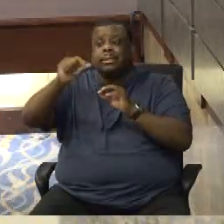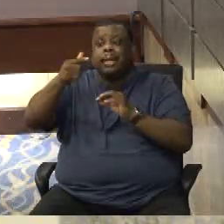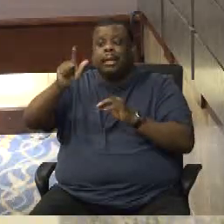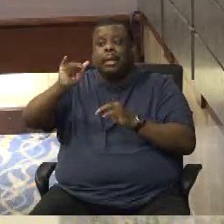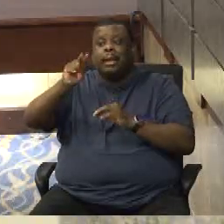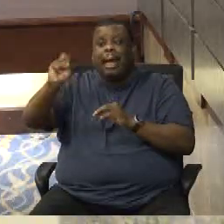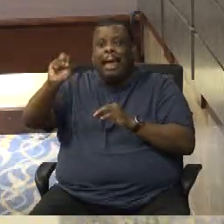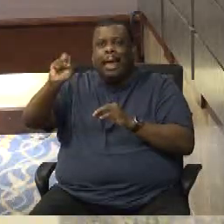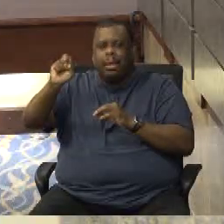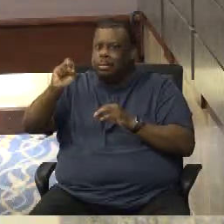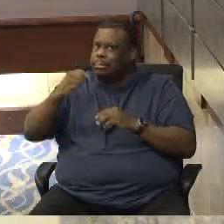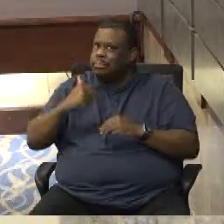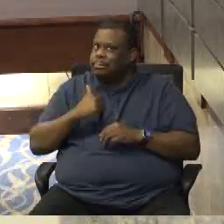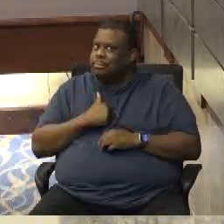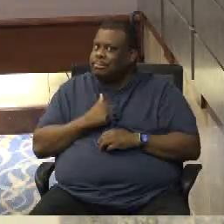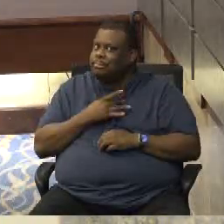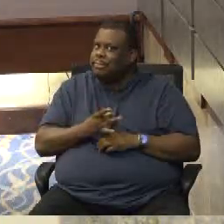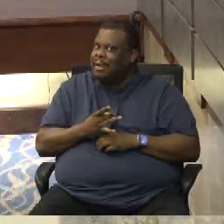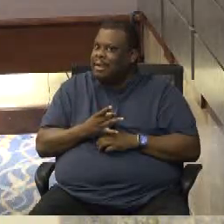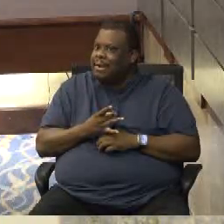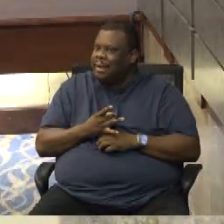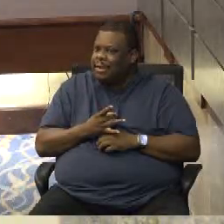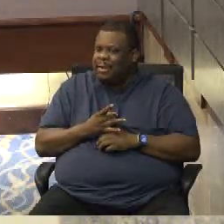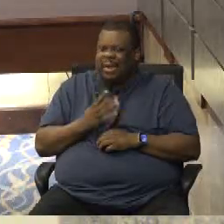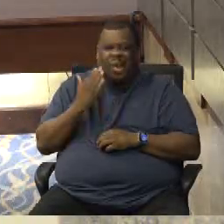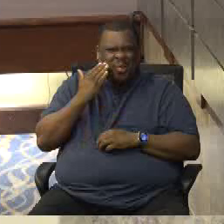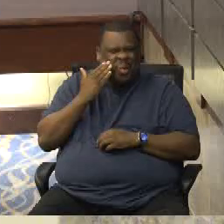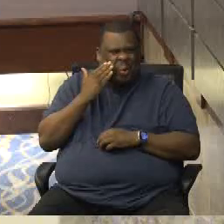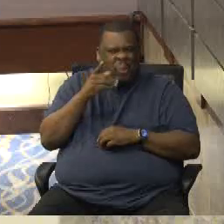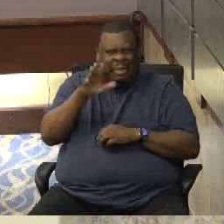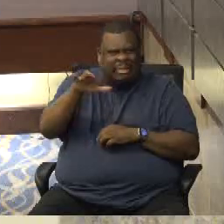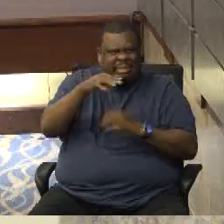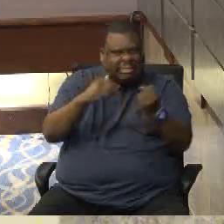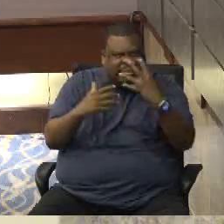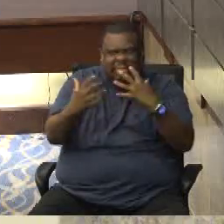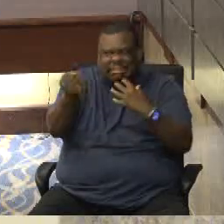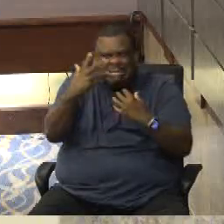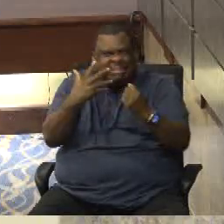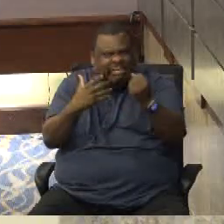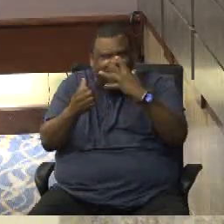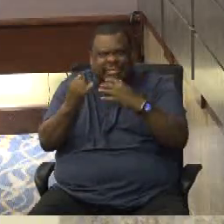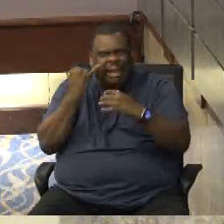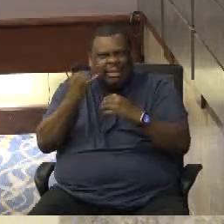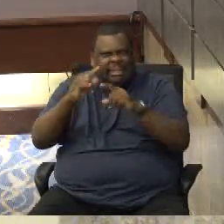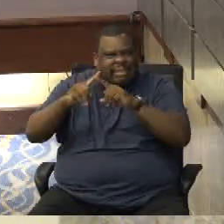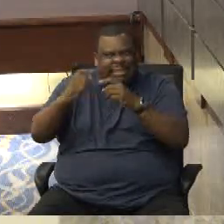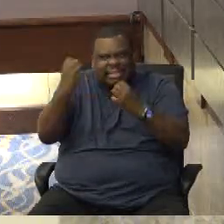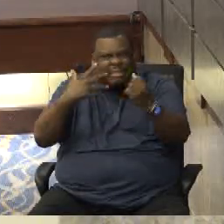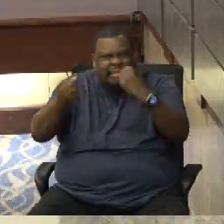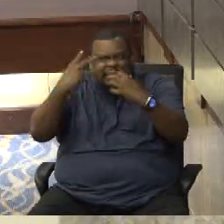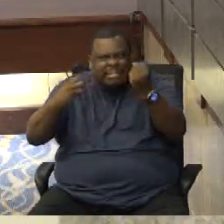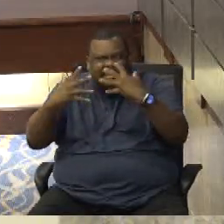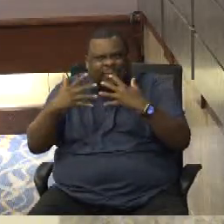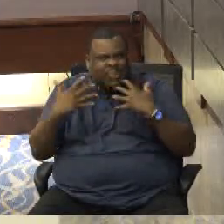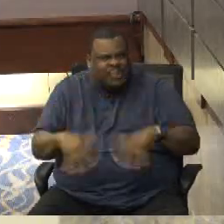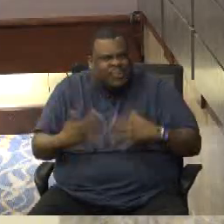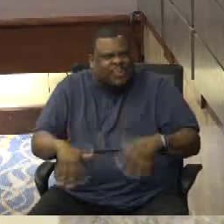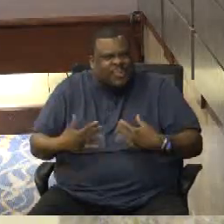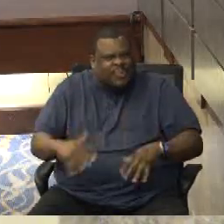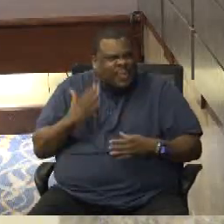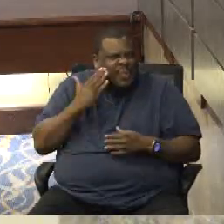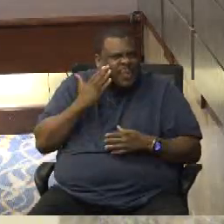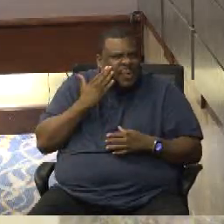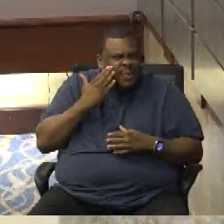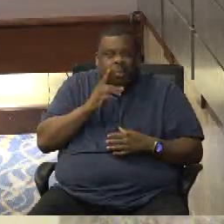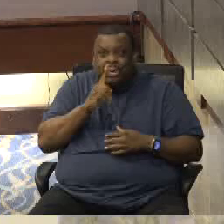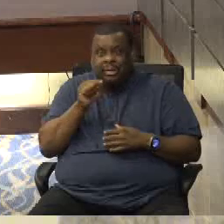as a genesis of different ideas, and it seemed like the first ones we had weren't quite resonating, but